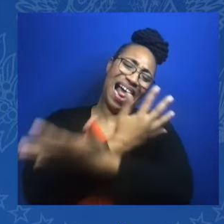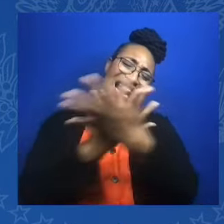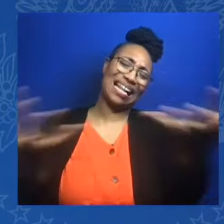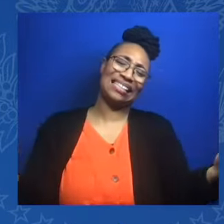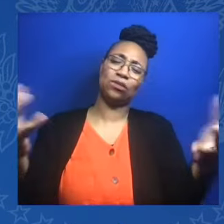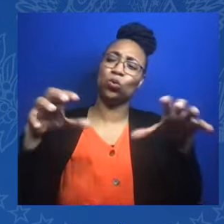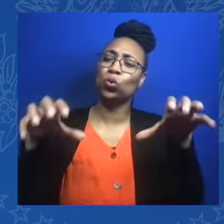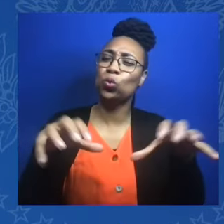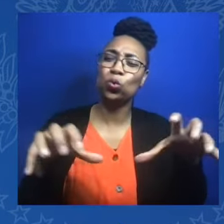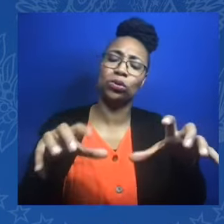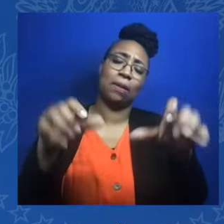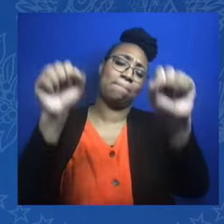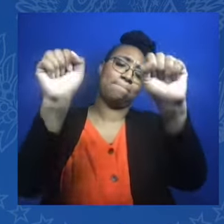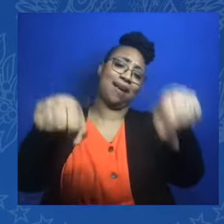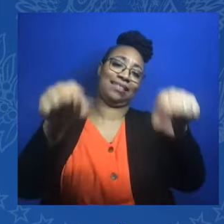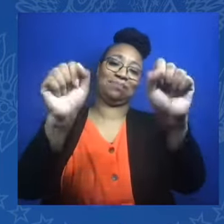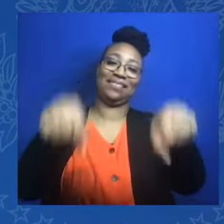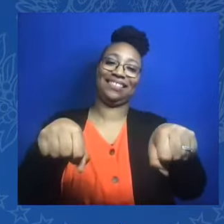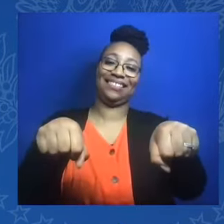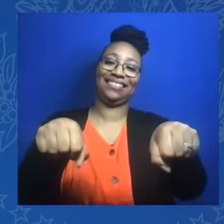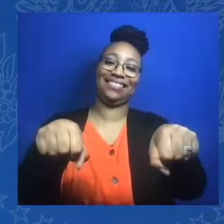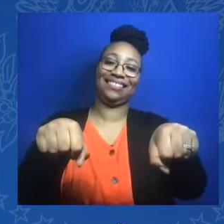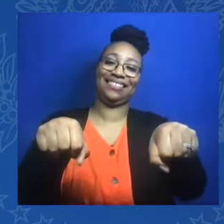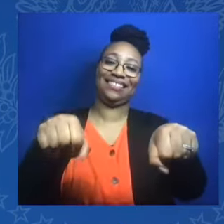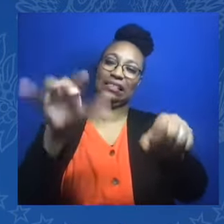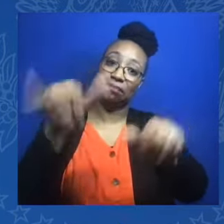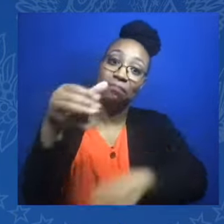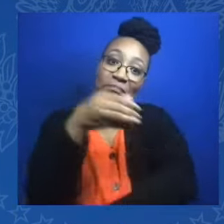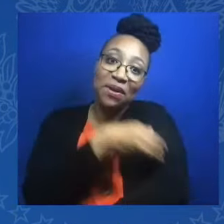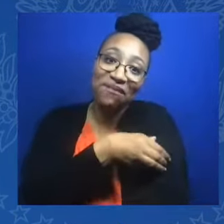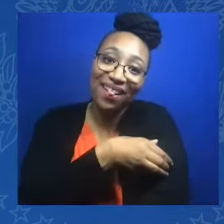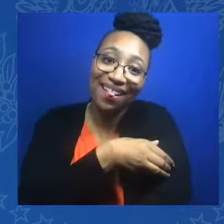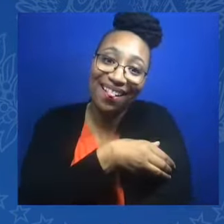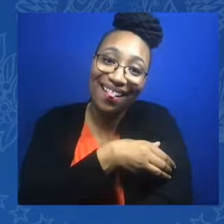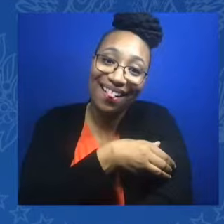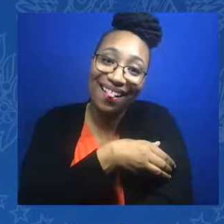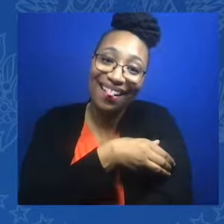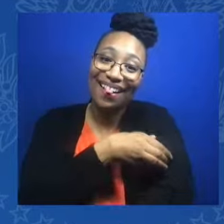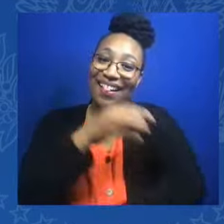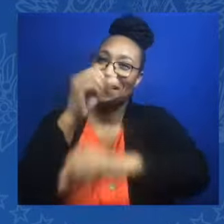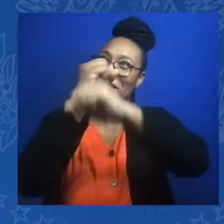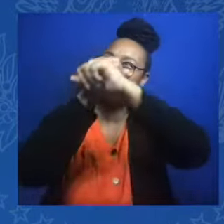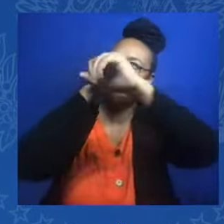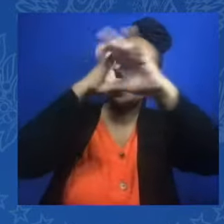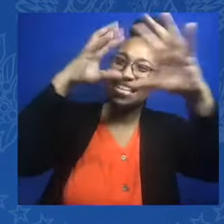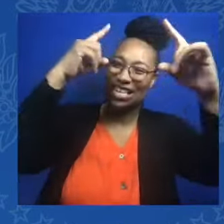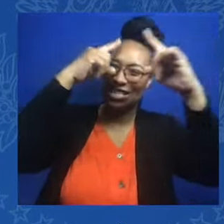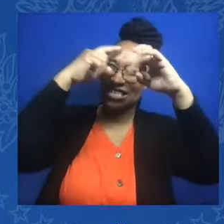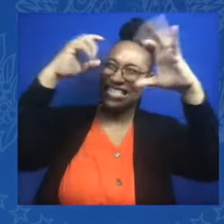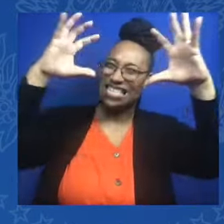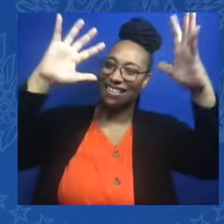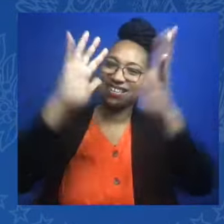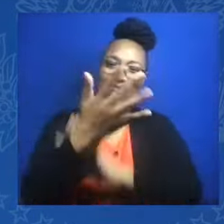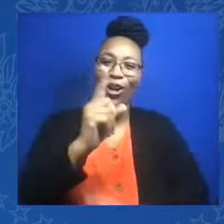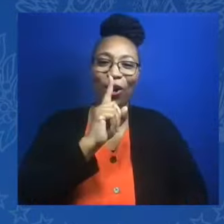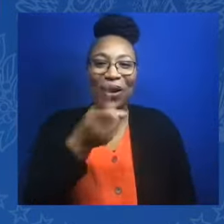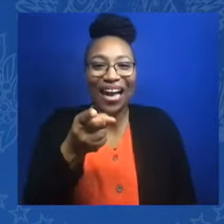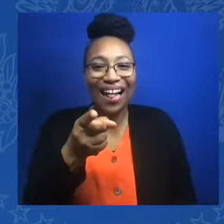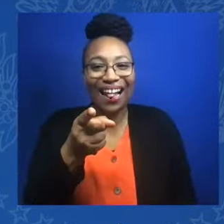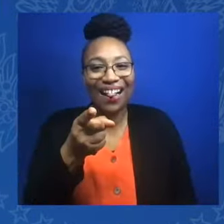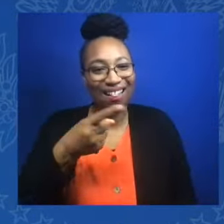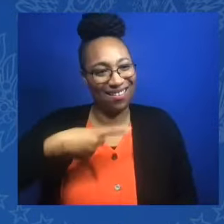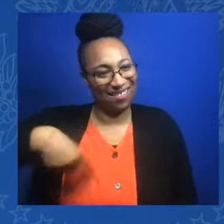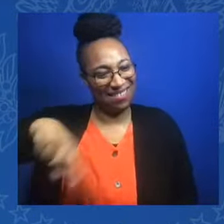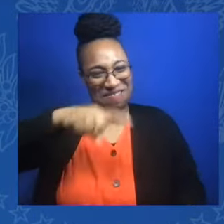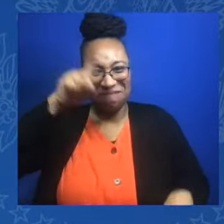big things. We stand together, do them together, rise together. We're going to write the